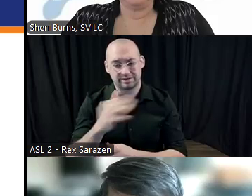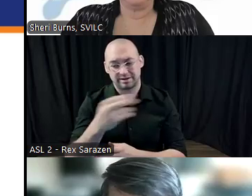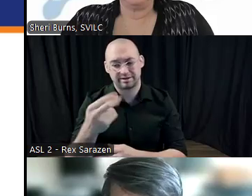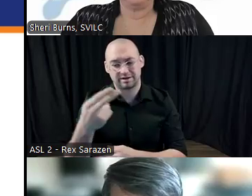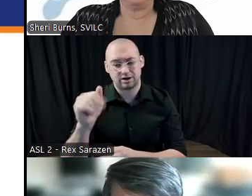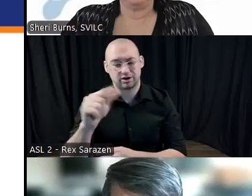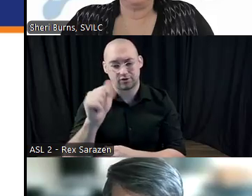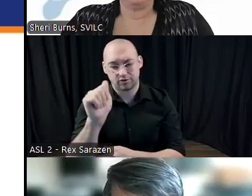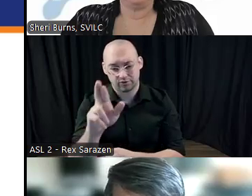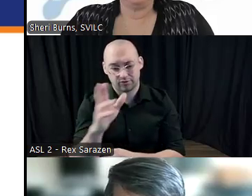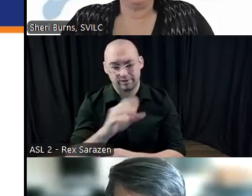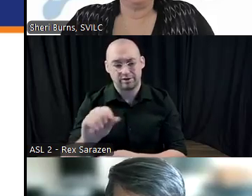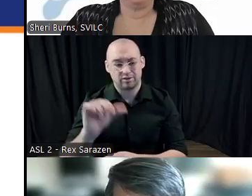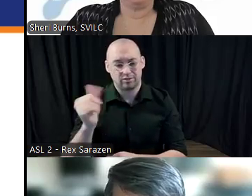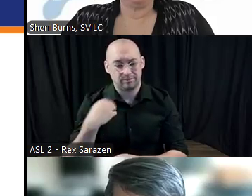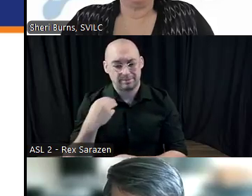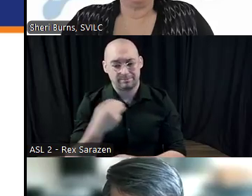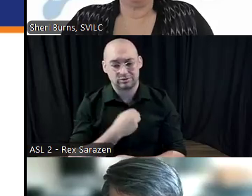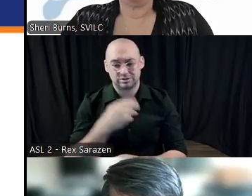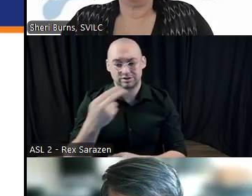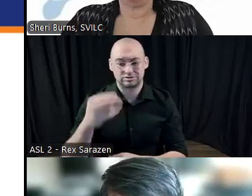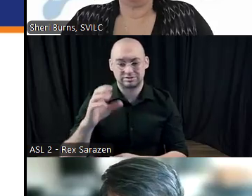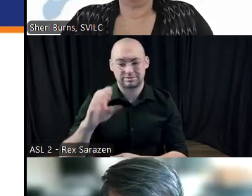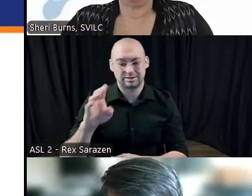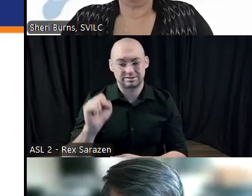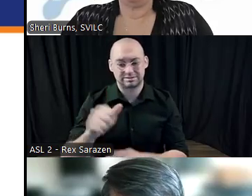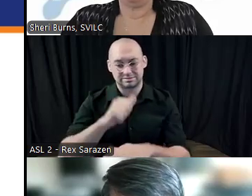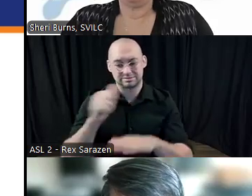other members of the HCBS subcommittee.